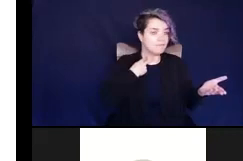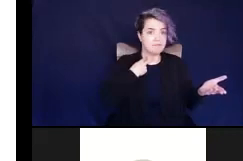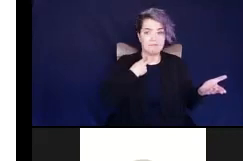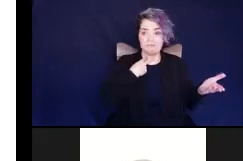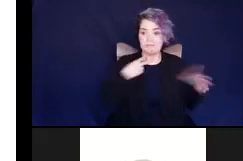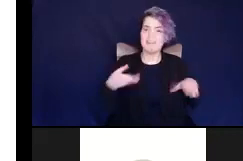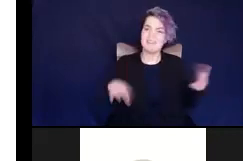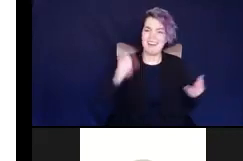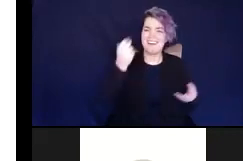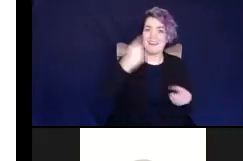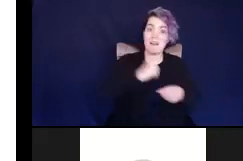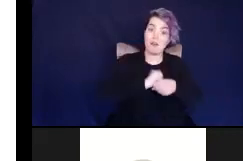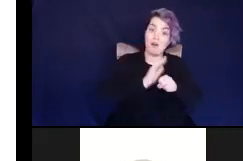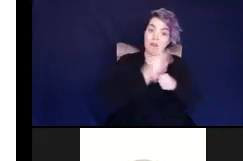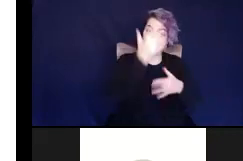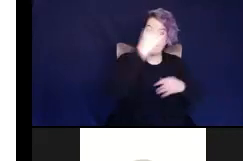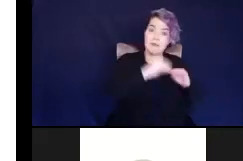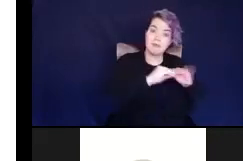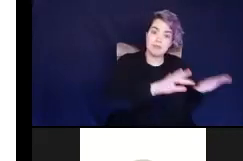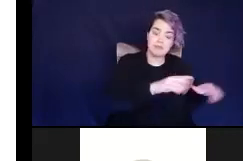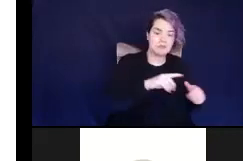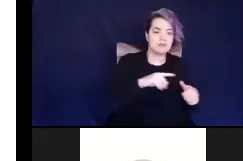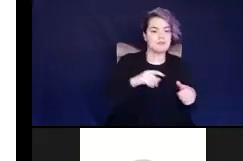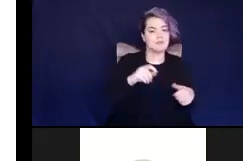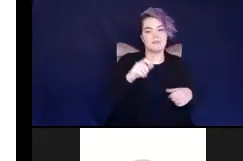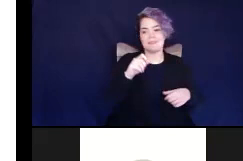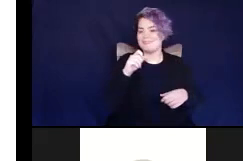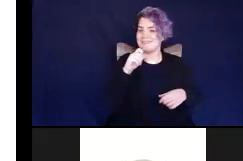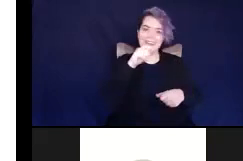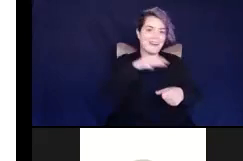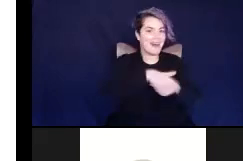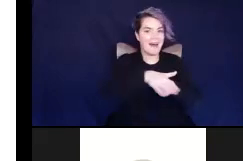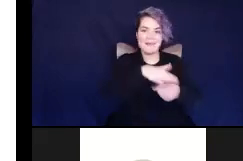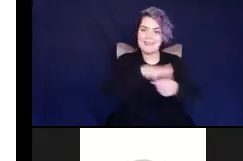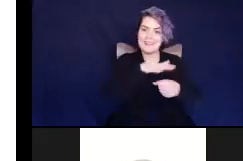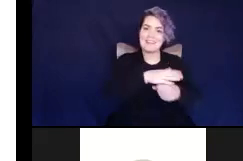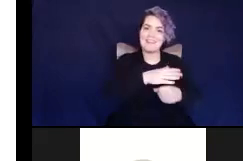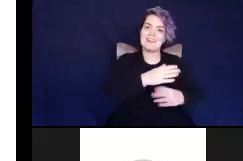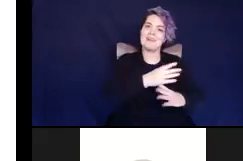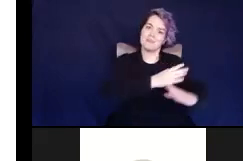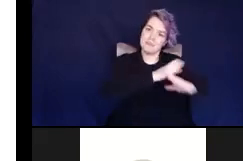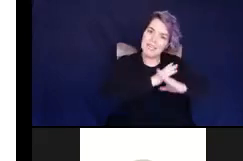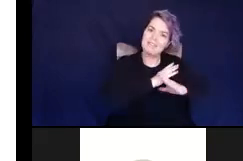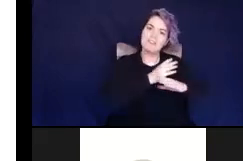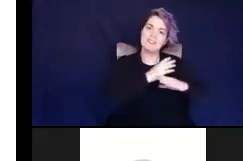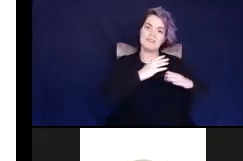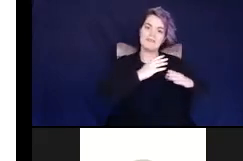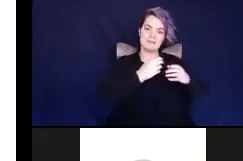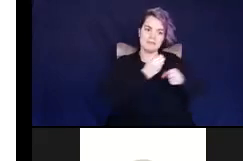COVID outbreaks and insufficient steps being taken to prevent the spread of